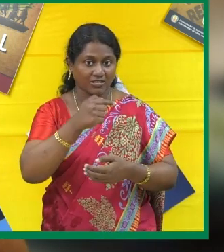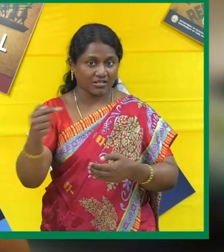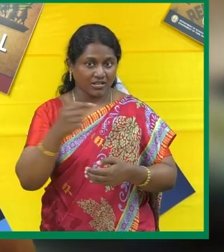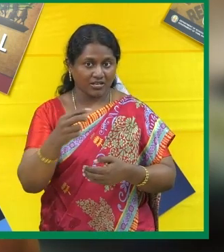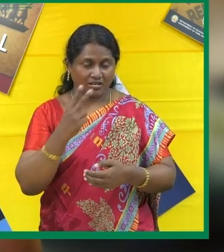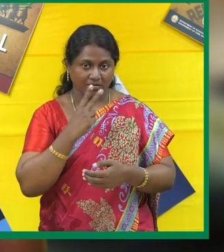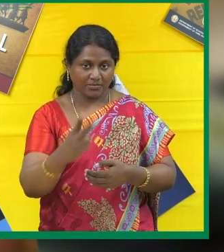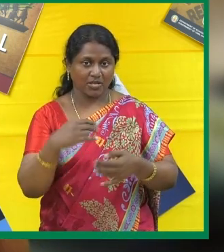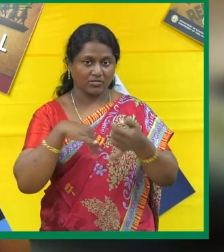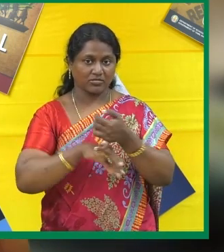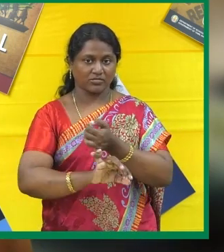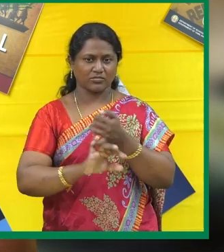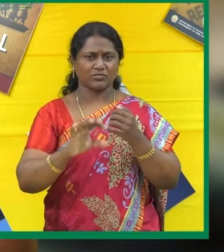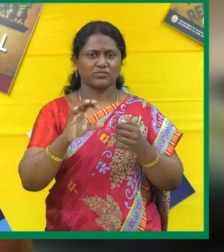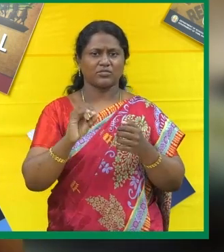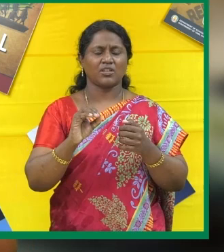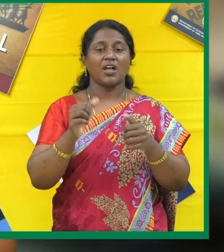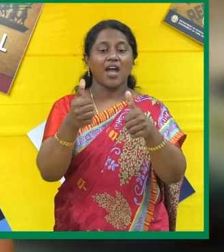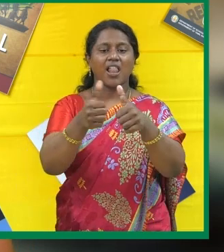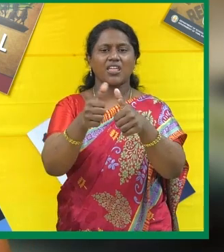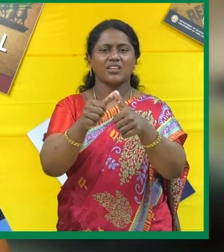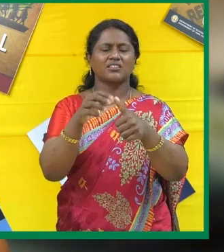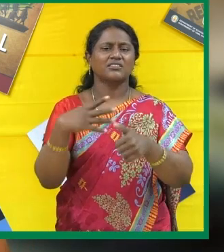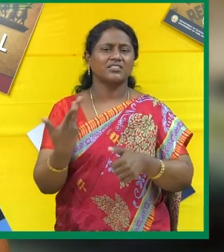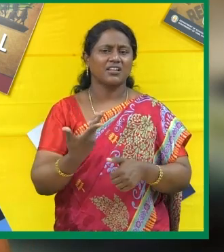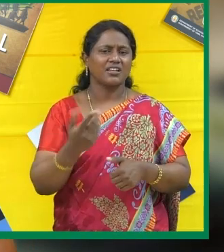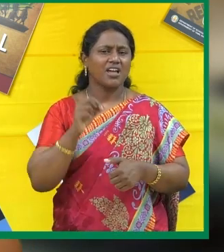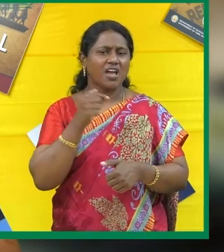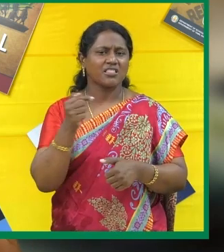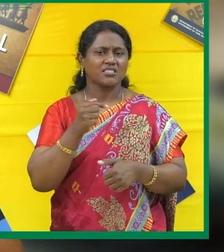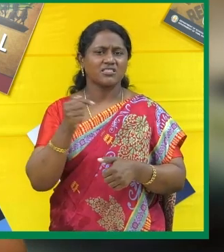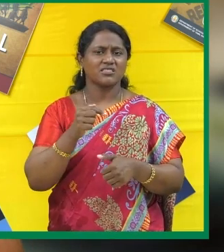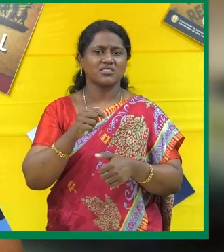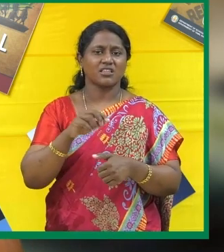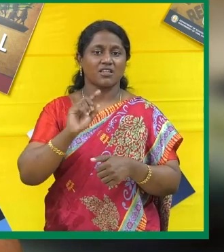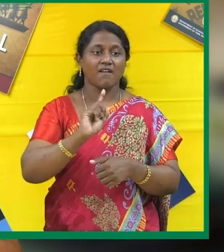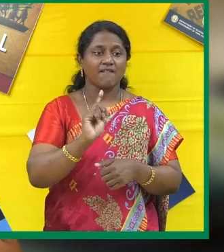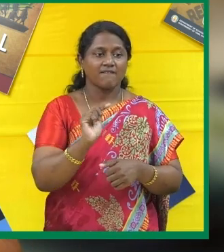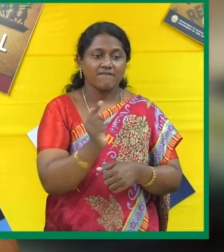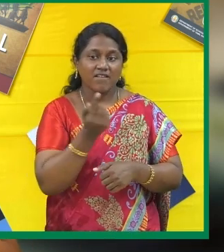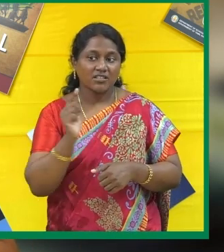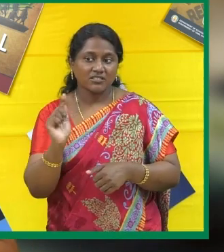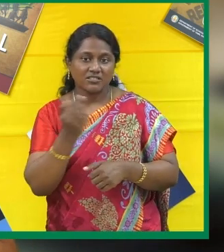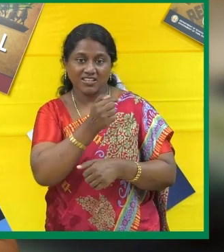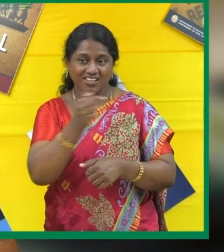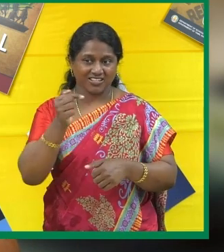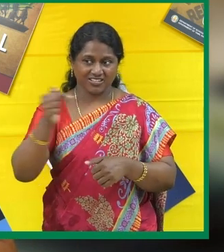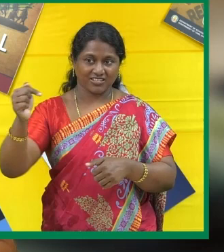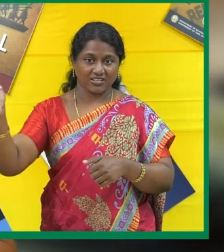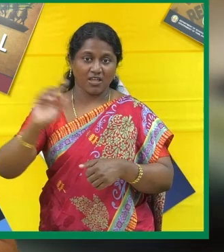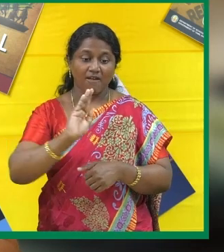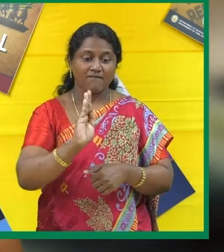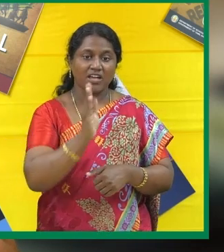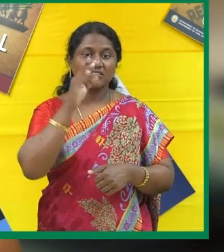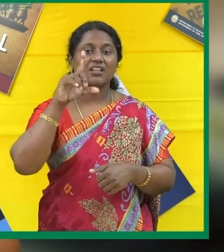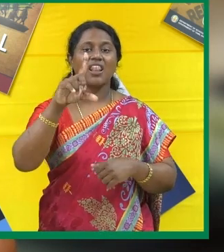means you must see the first letter of each word. If anything repeated, then you have to underline the same